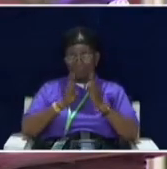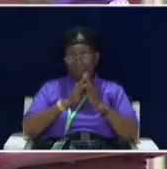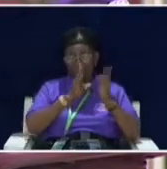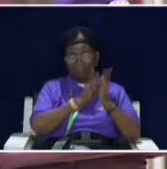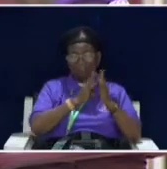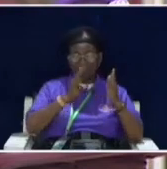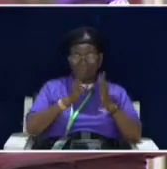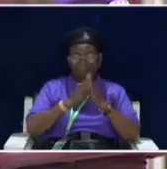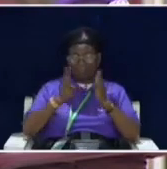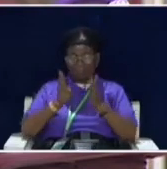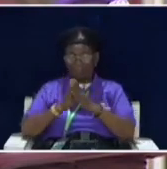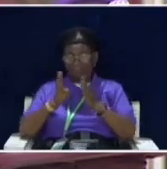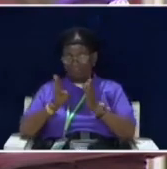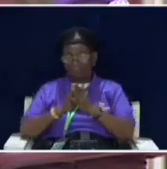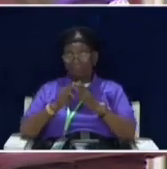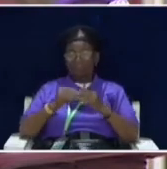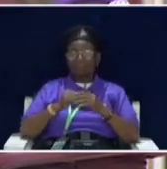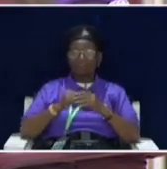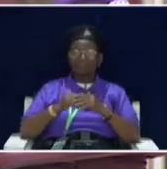And